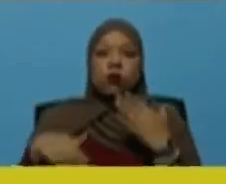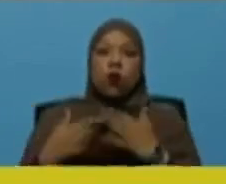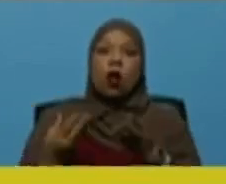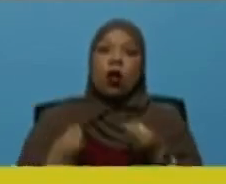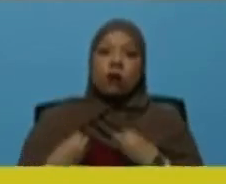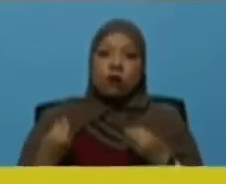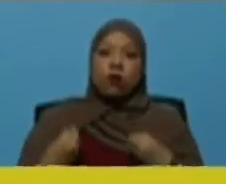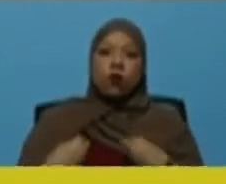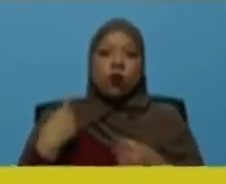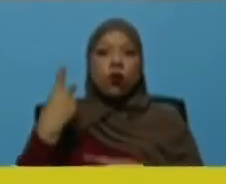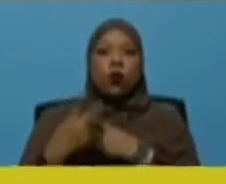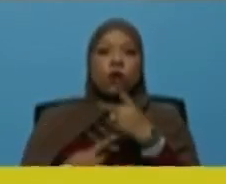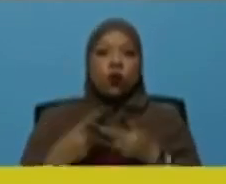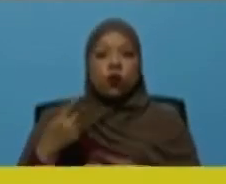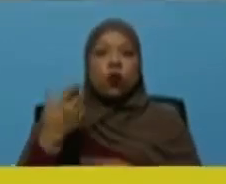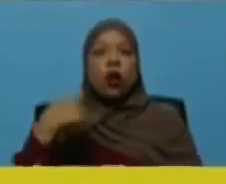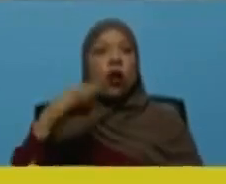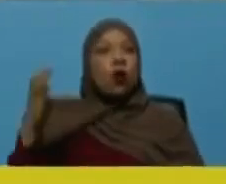and life,